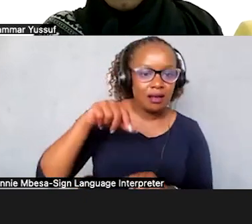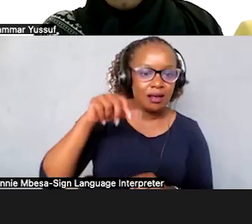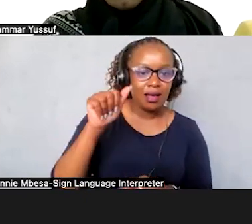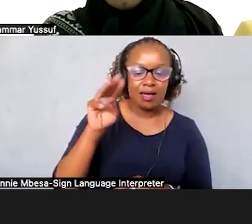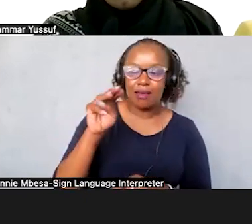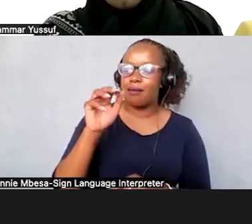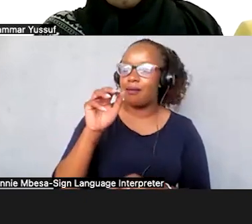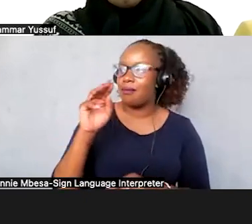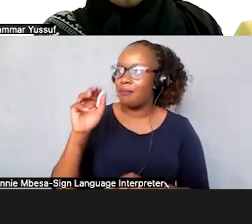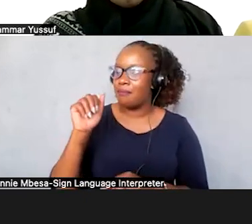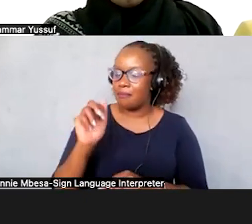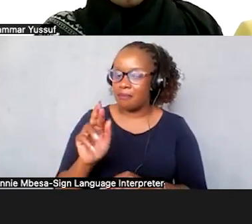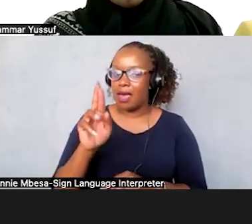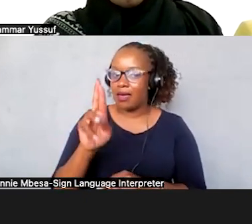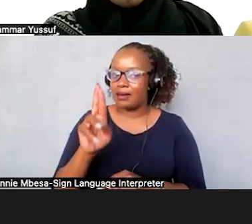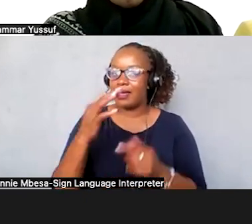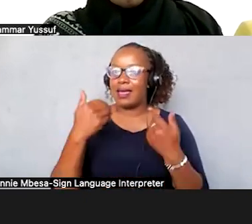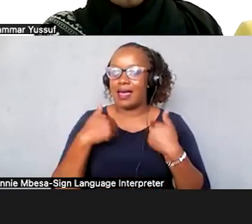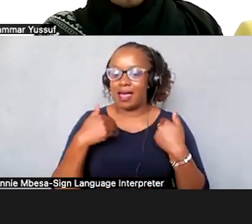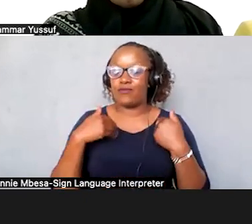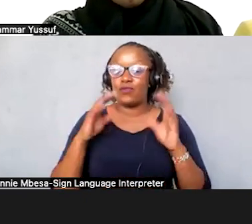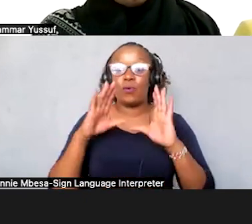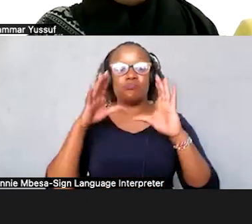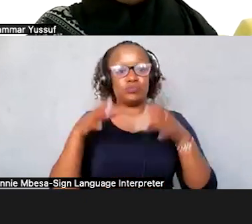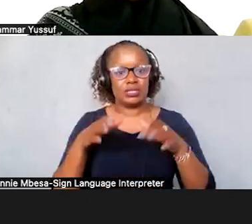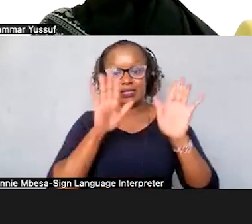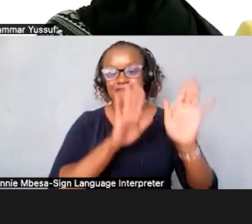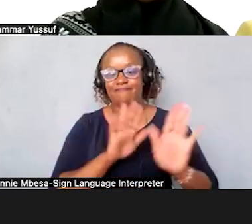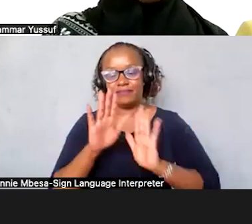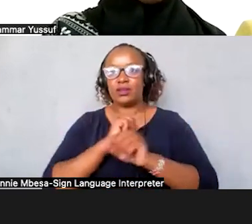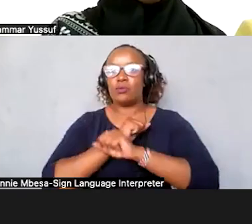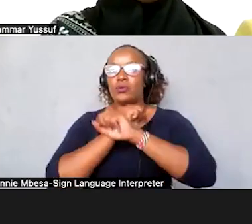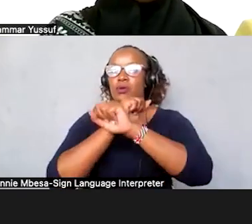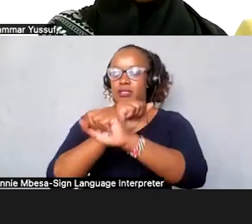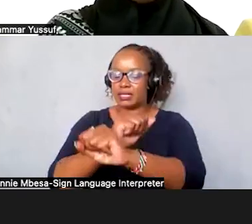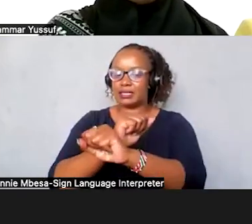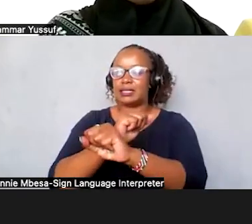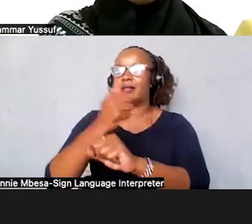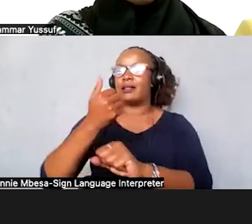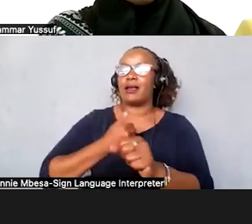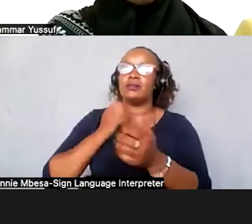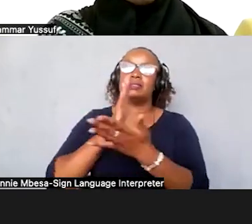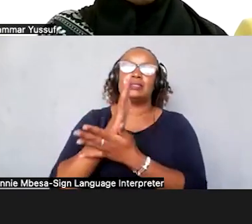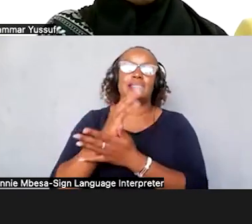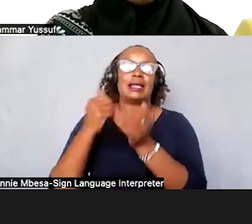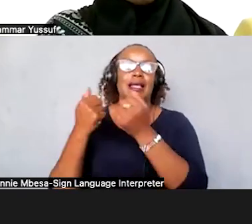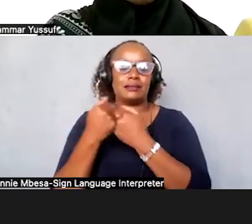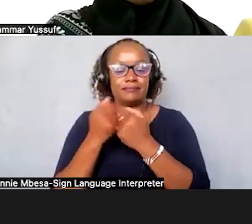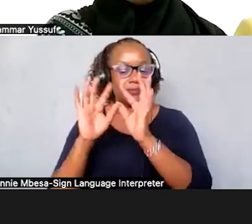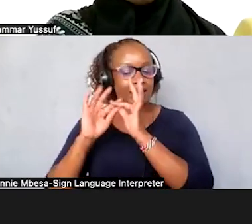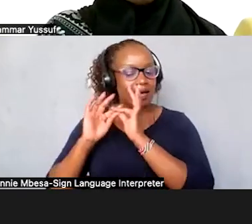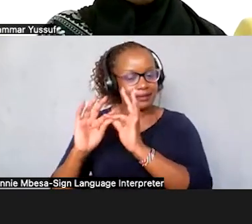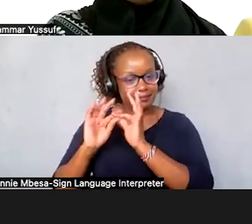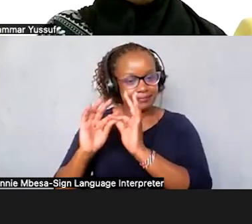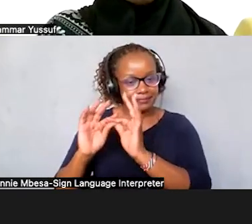campaigns to protect girls' rights, challenge harmful cultural norms, and empower survivors